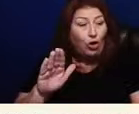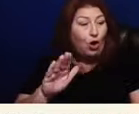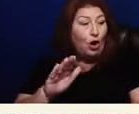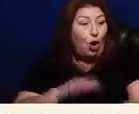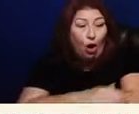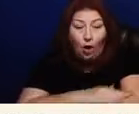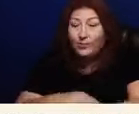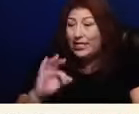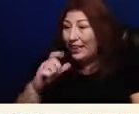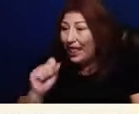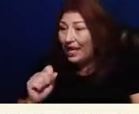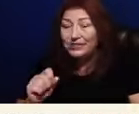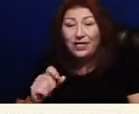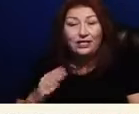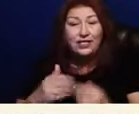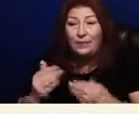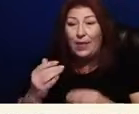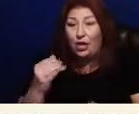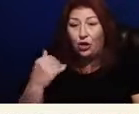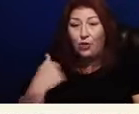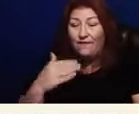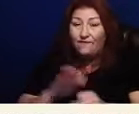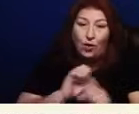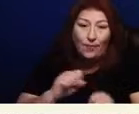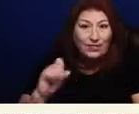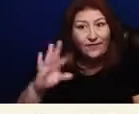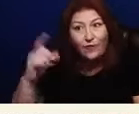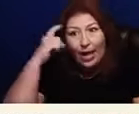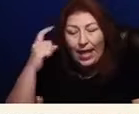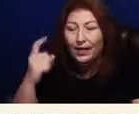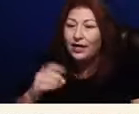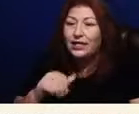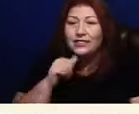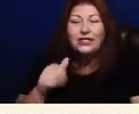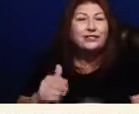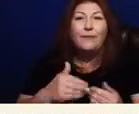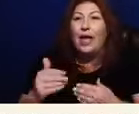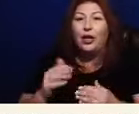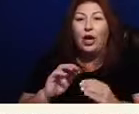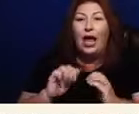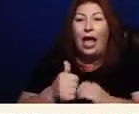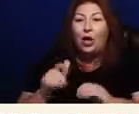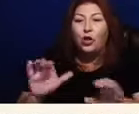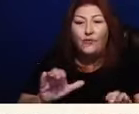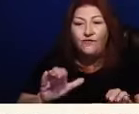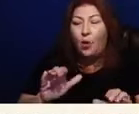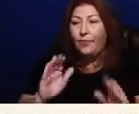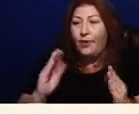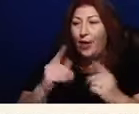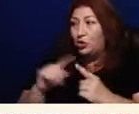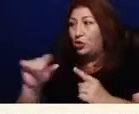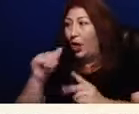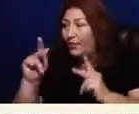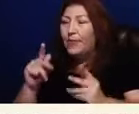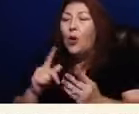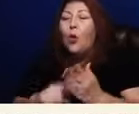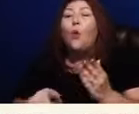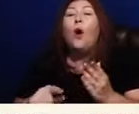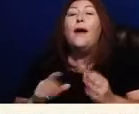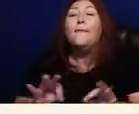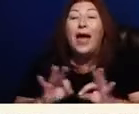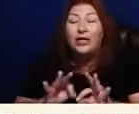if you have full capacity of your head all the time. It doesn't matter how you're performing compared to others. What matters is that you have value,